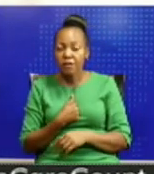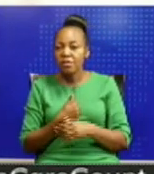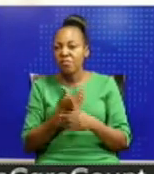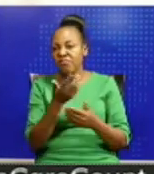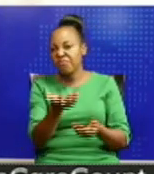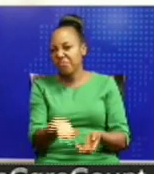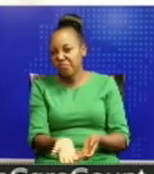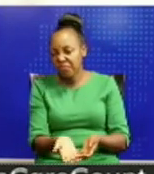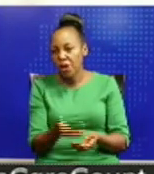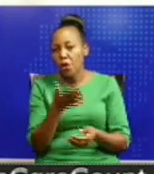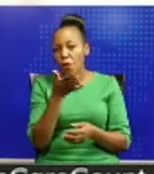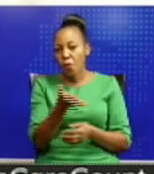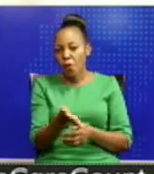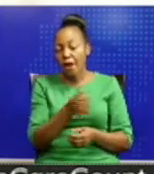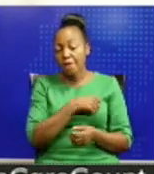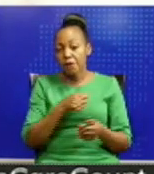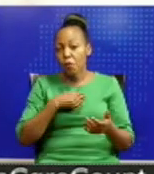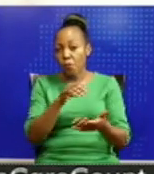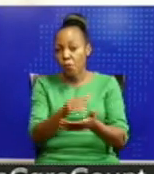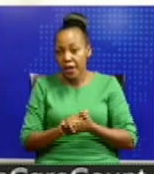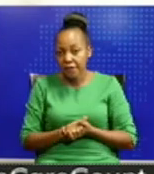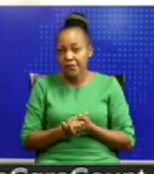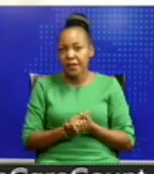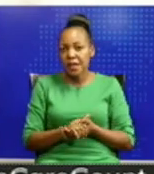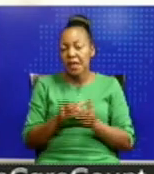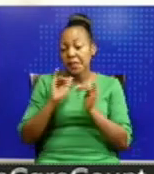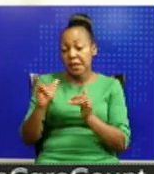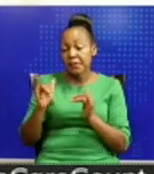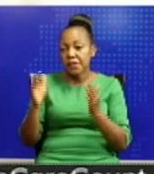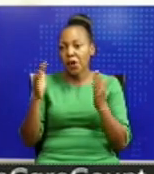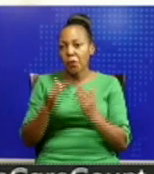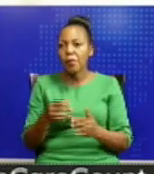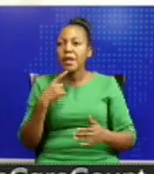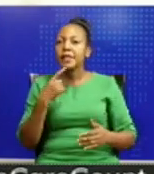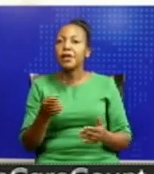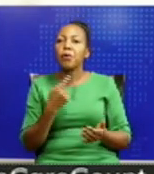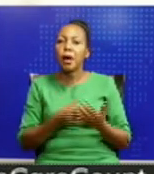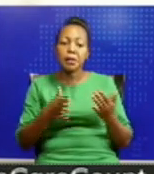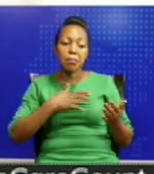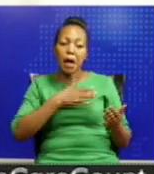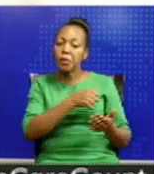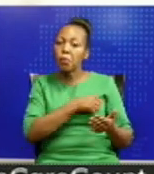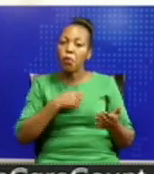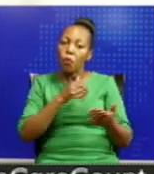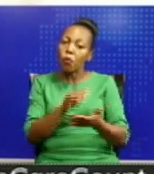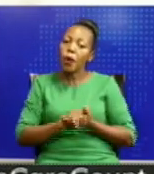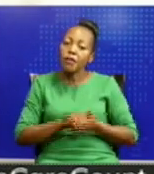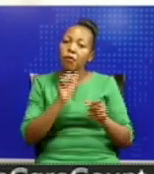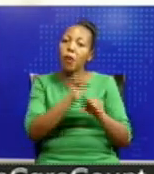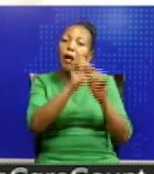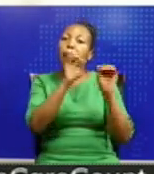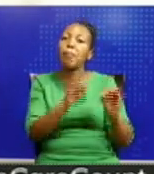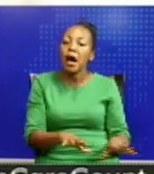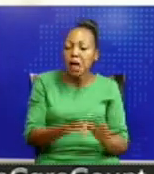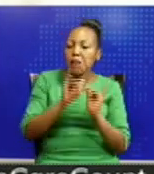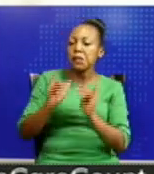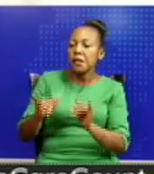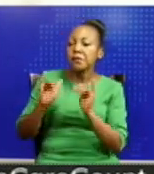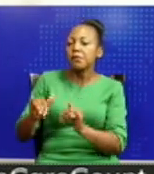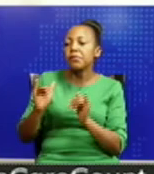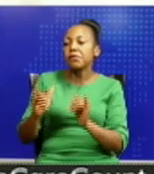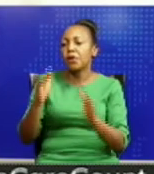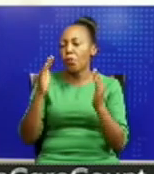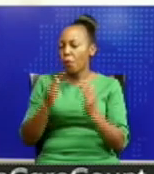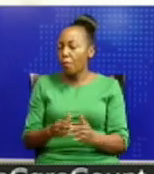have wives, most of them will tell you, my wife does not work. She's always at home.